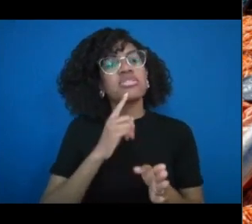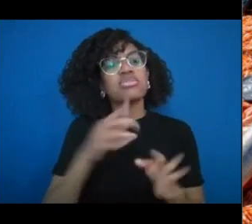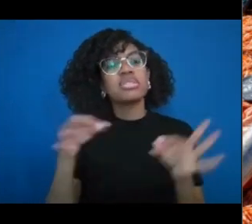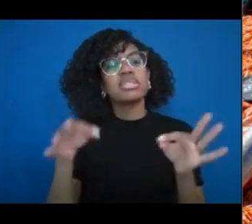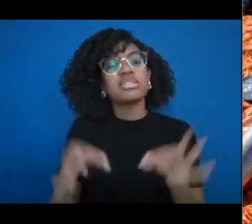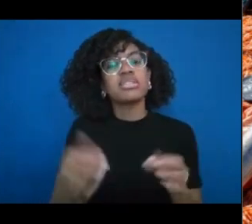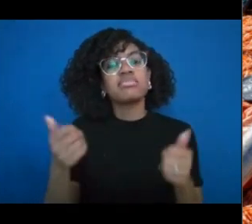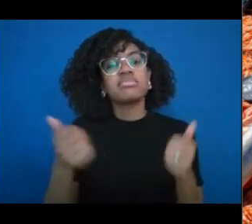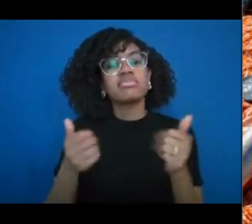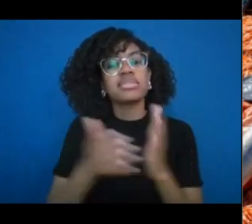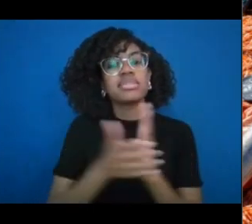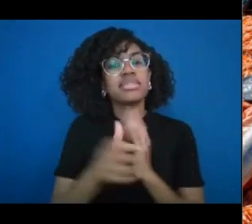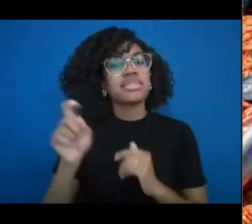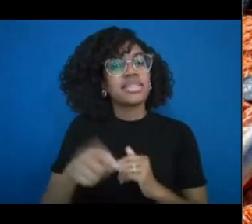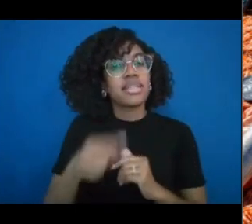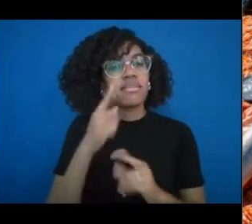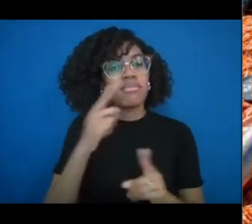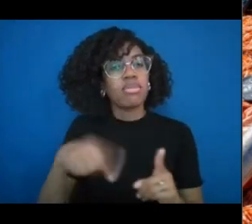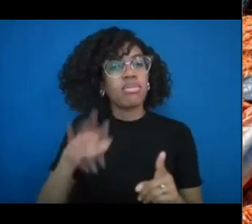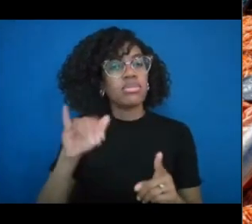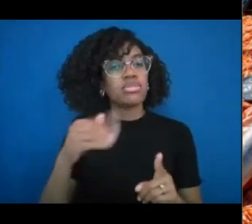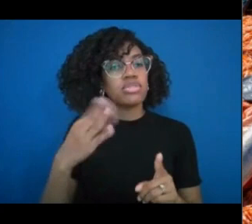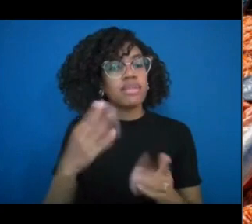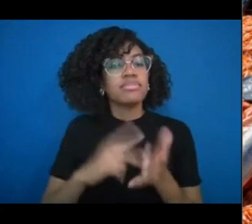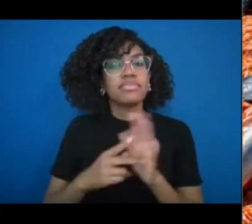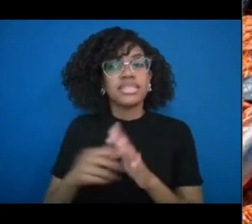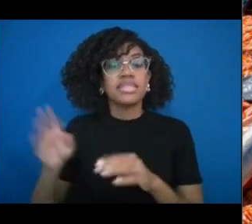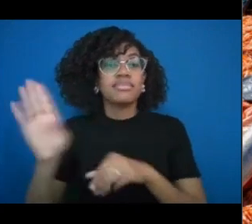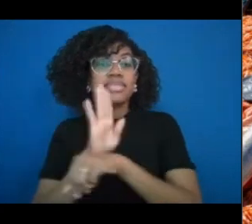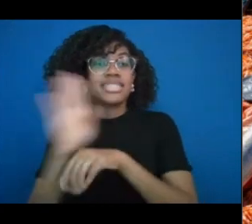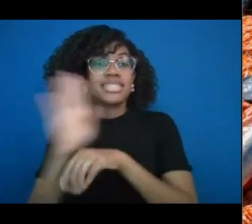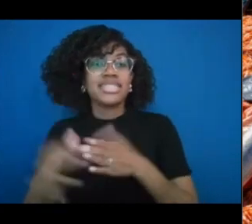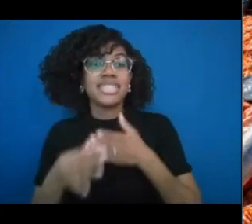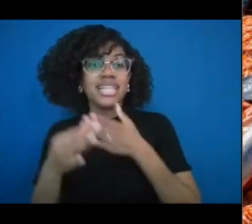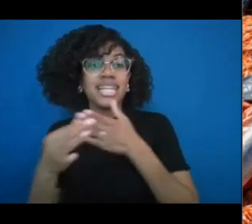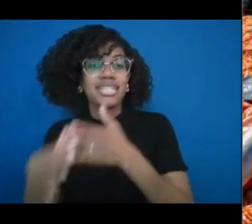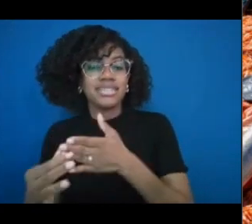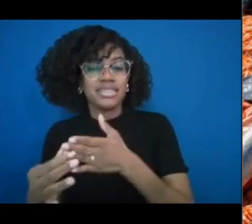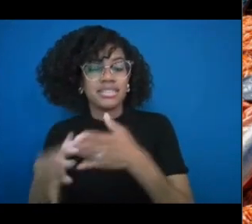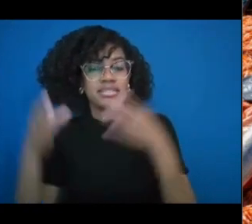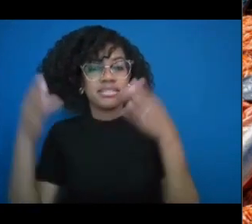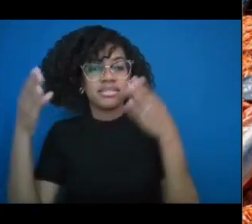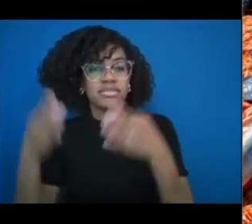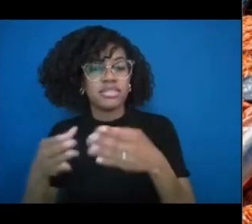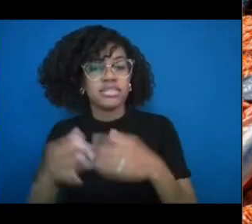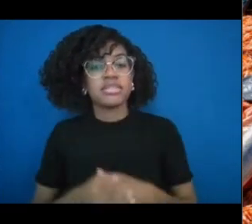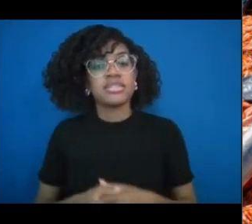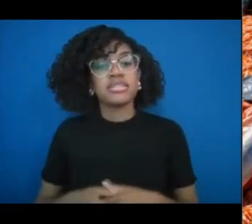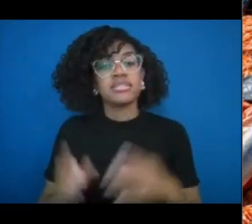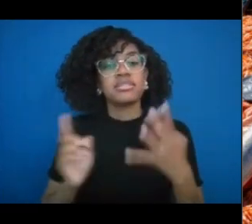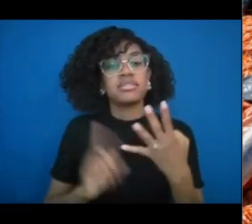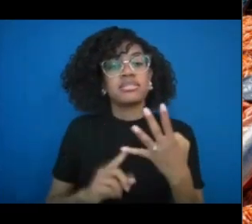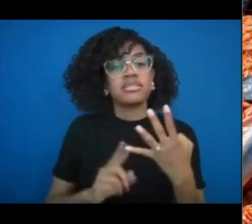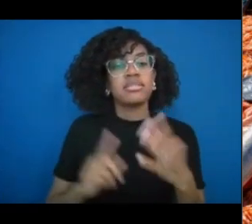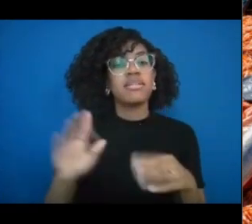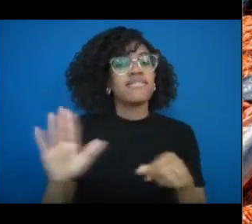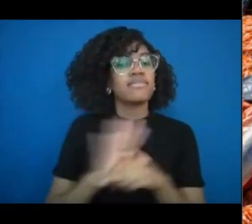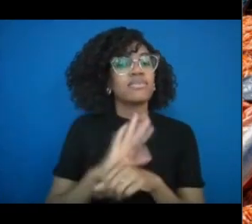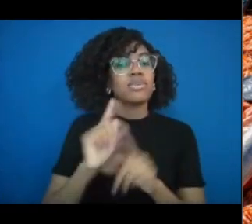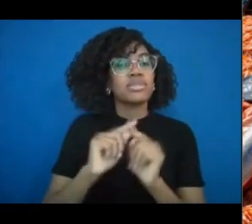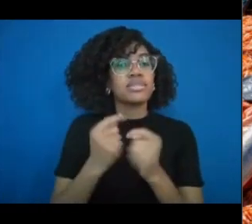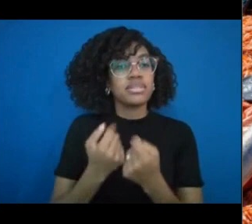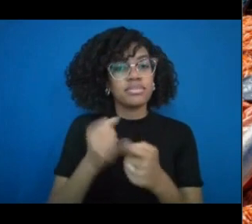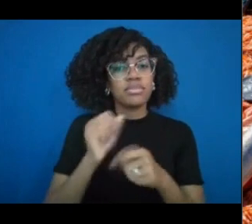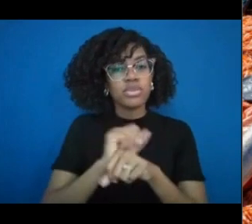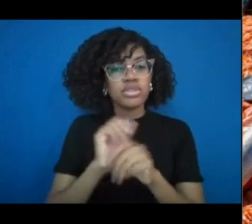employer-led, worker-centered aspects of this effort. The full team works together to develop trainings